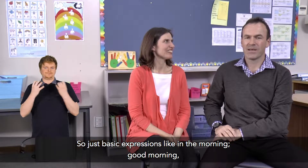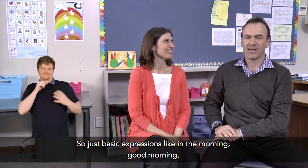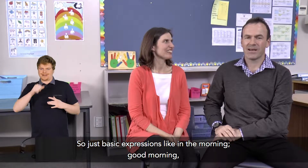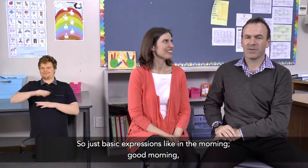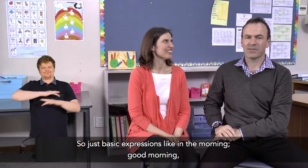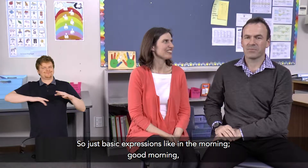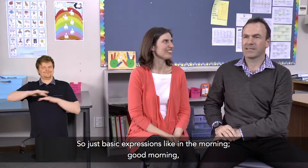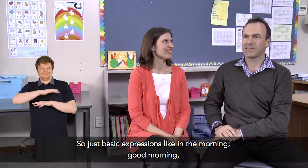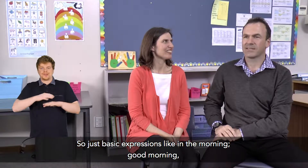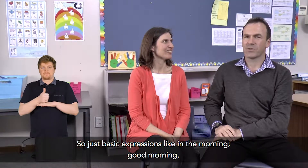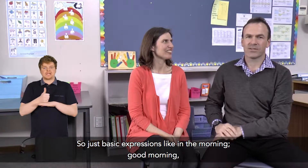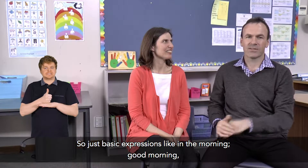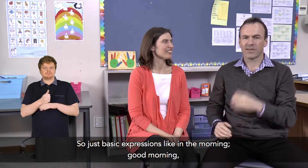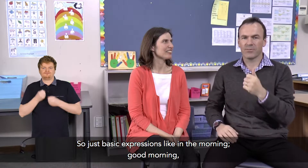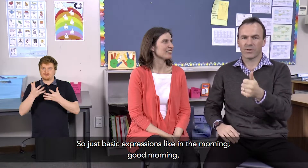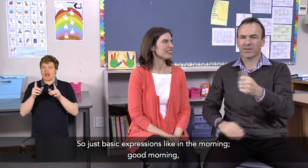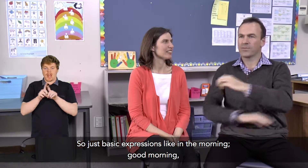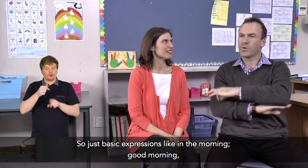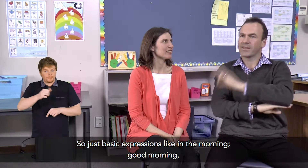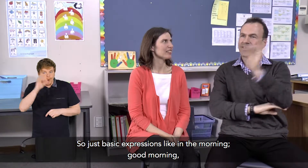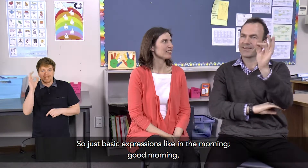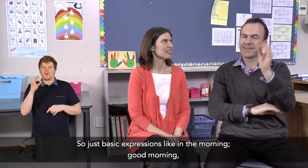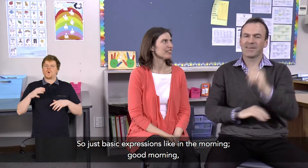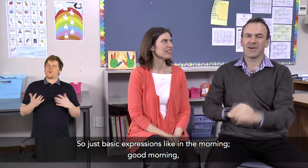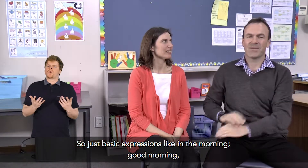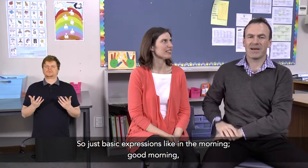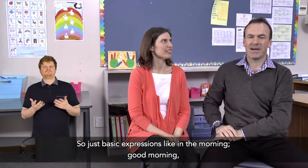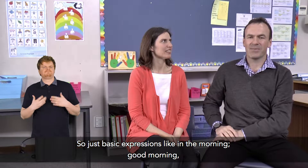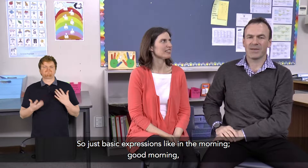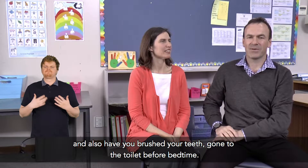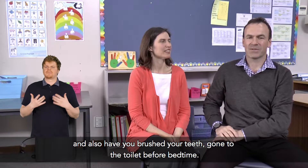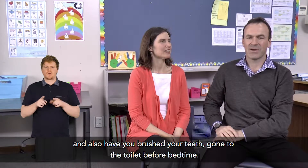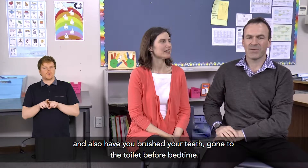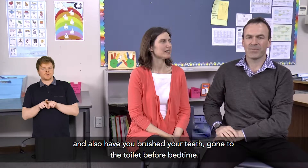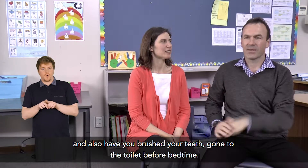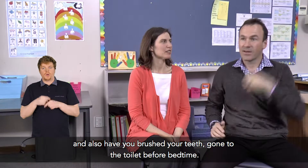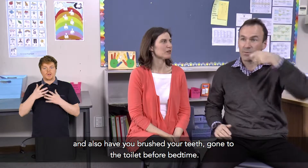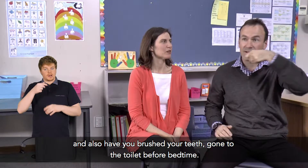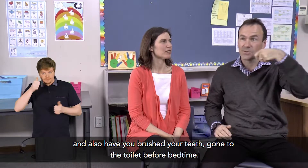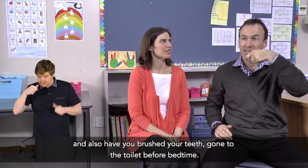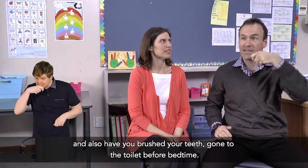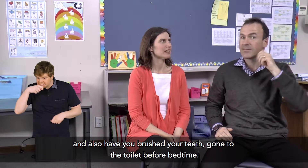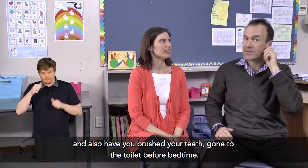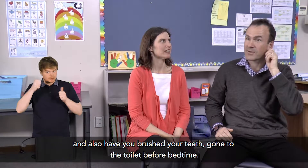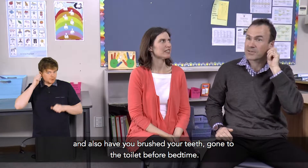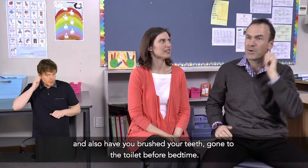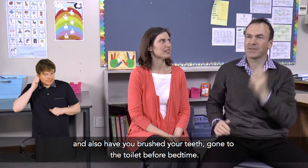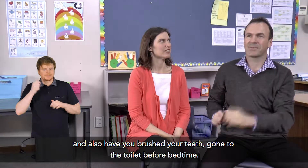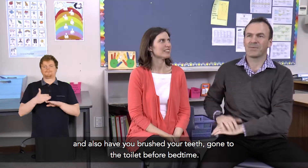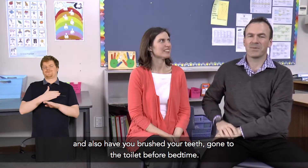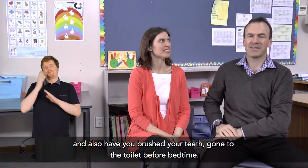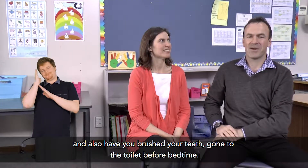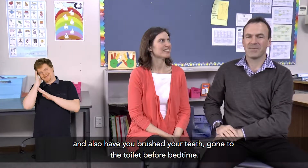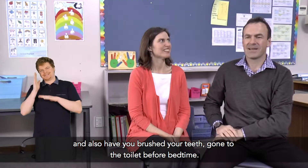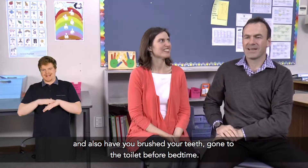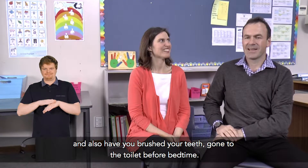So, just basic expressions like in the morning, good morning, and also, have you brushed your teeth, gone to the toilet